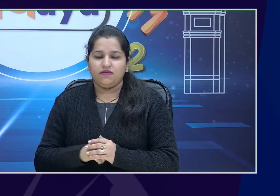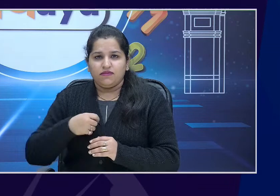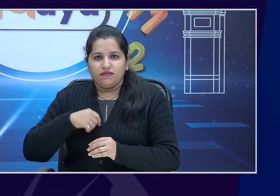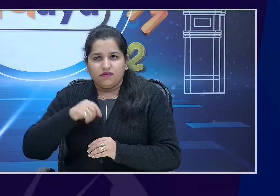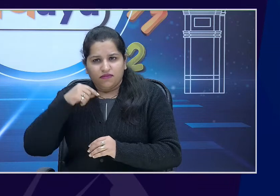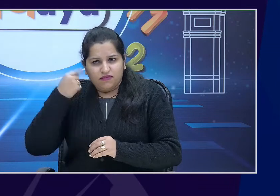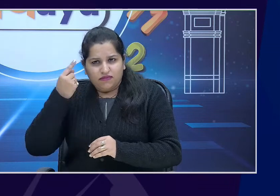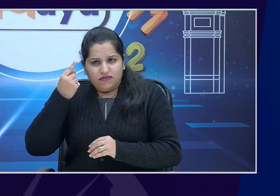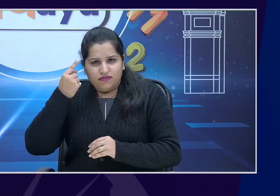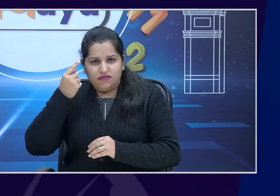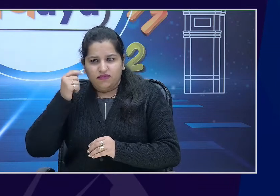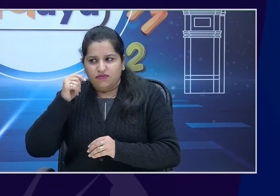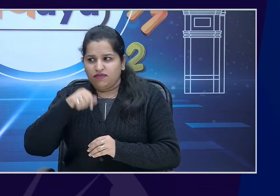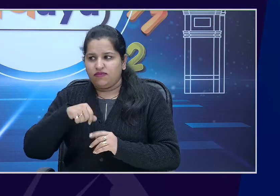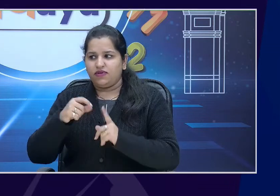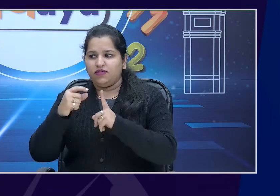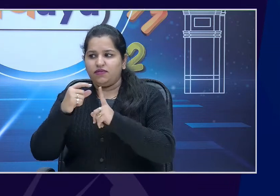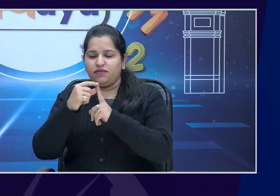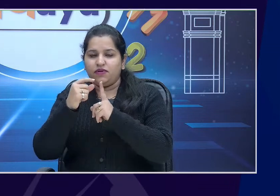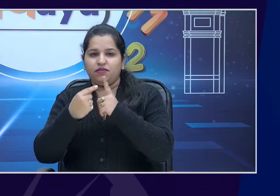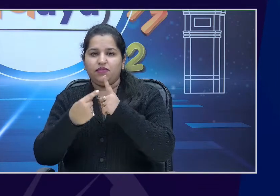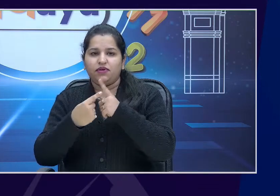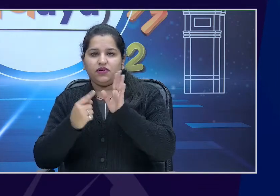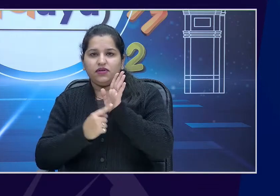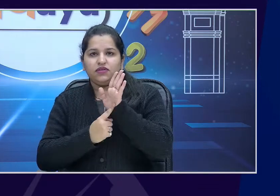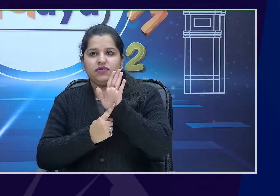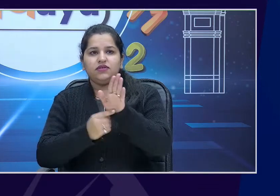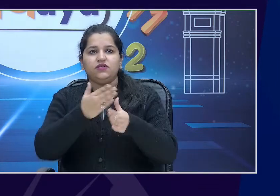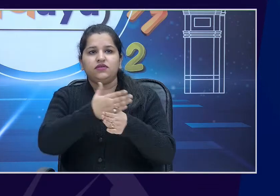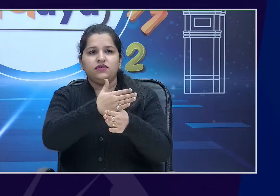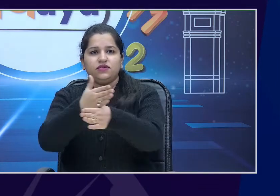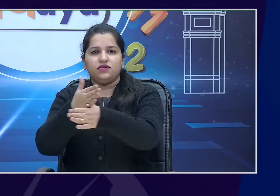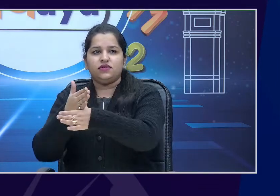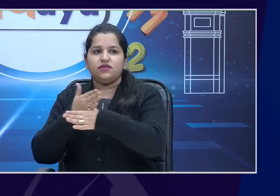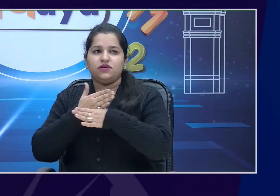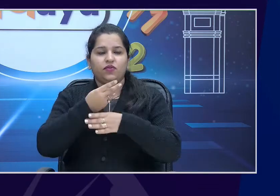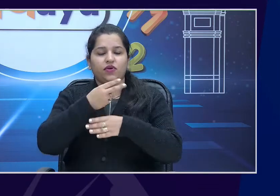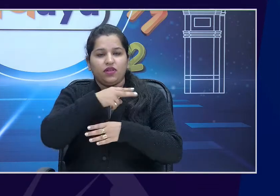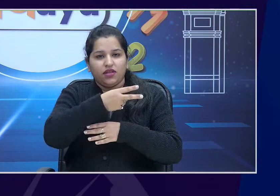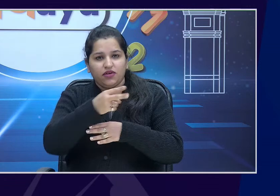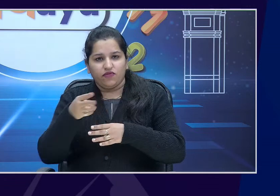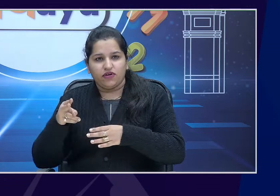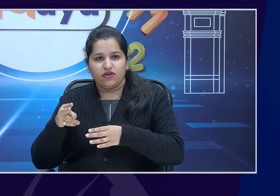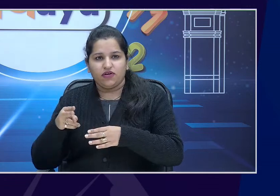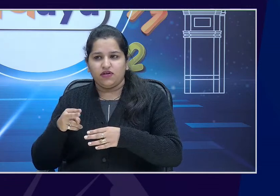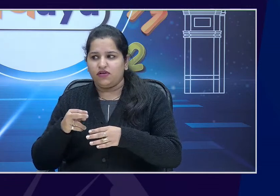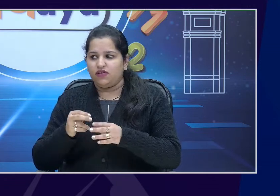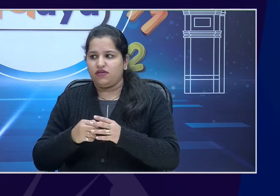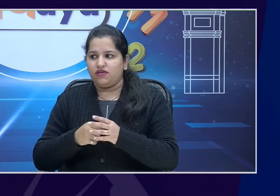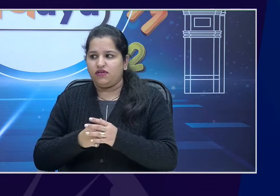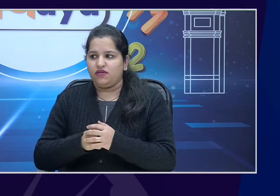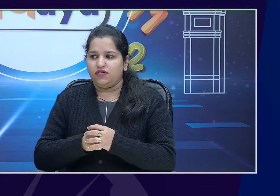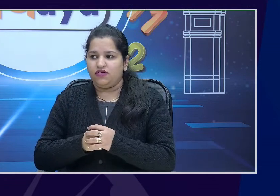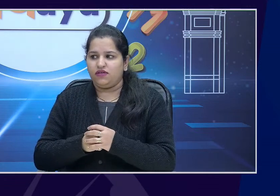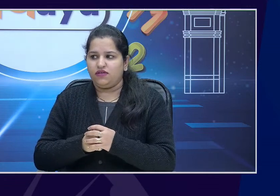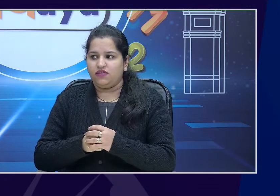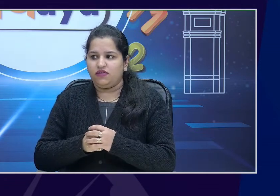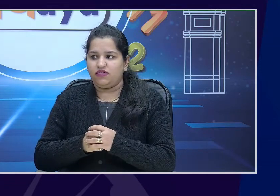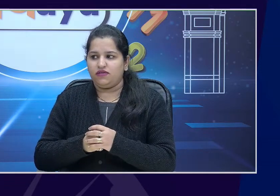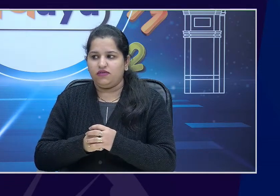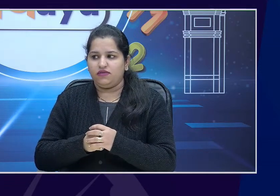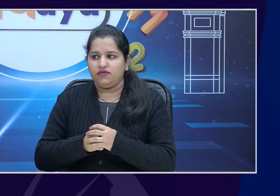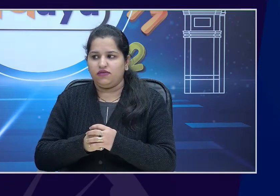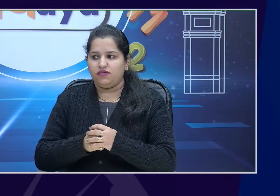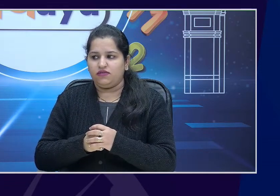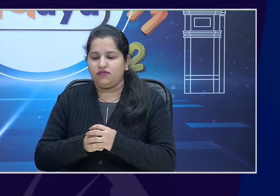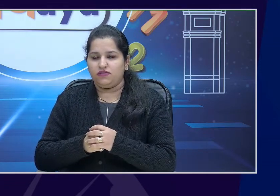This one? This one? Yes, ma'am. Can you share the PPT? You can share, no? PPT share.